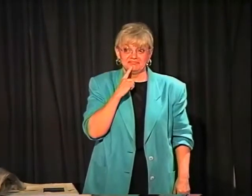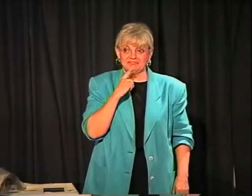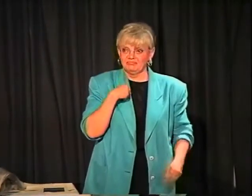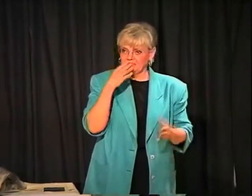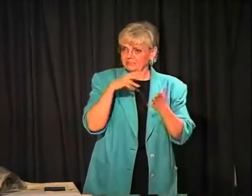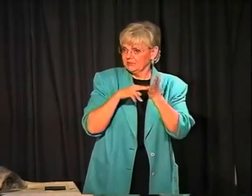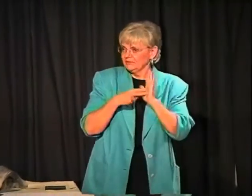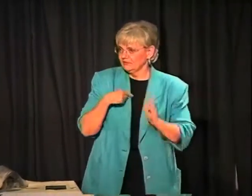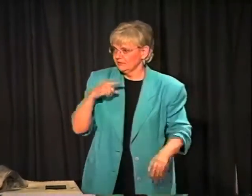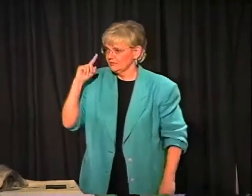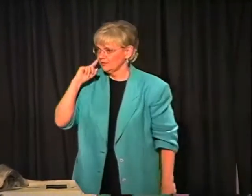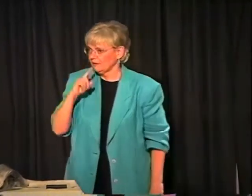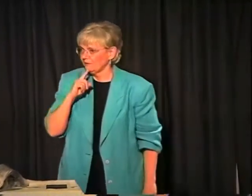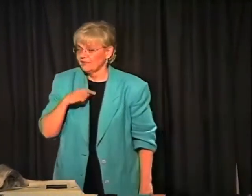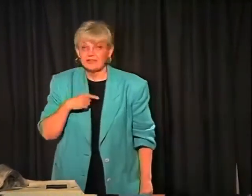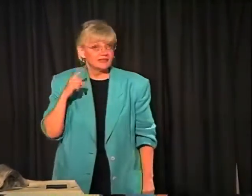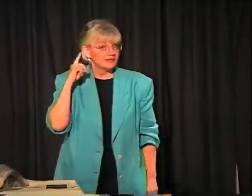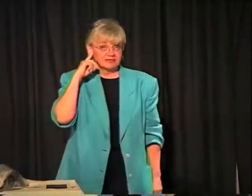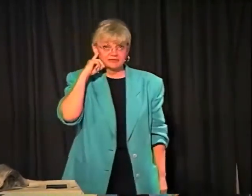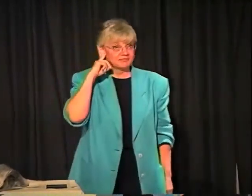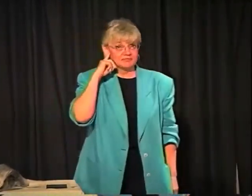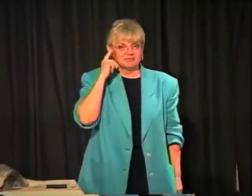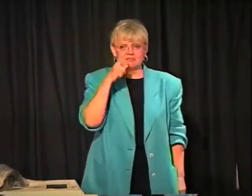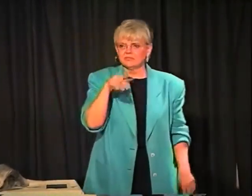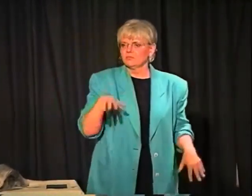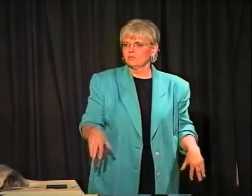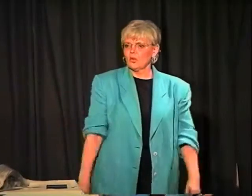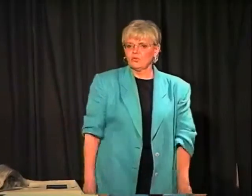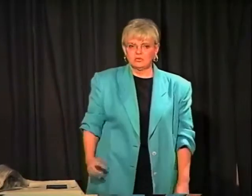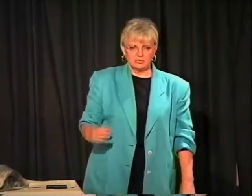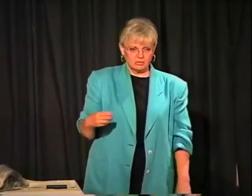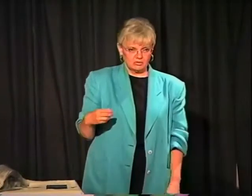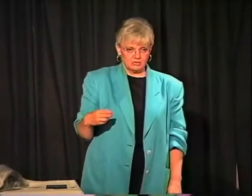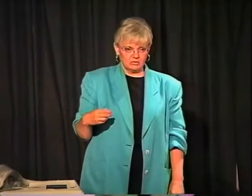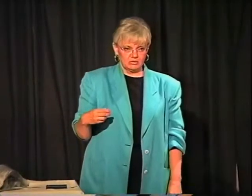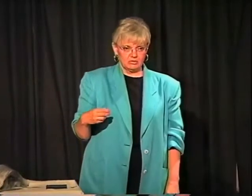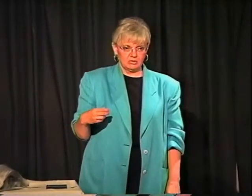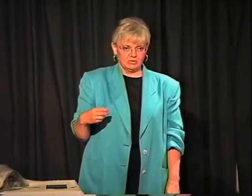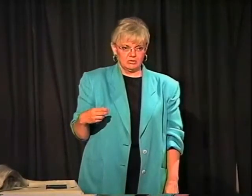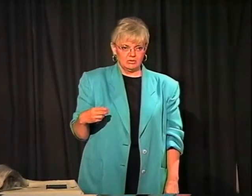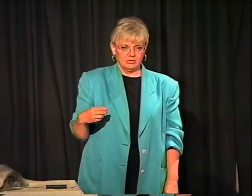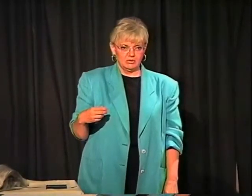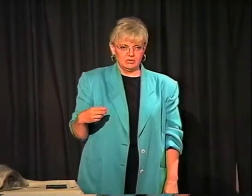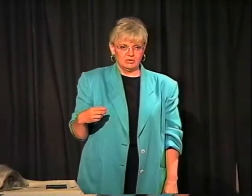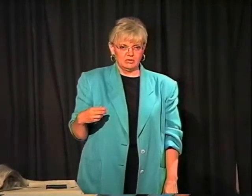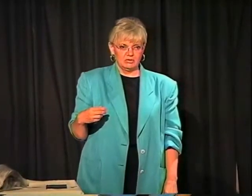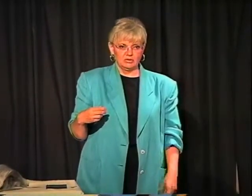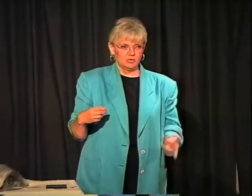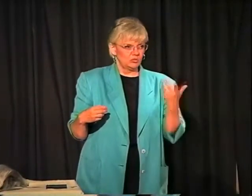gesture was to point to my ear, meaning that I was deaf. Mm-mm. They were stunned.